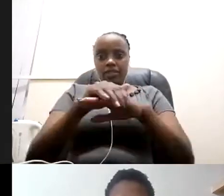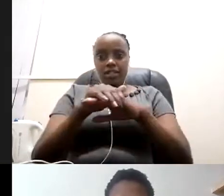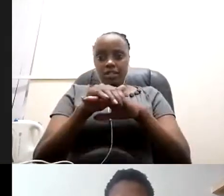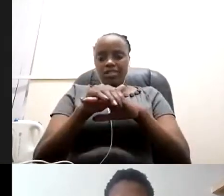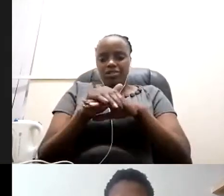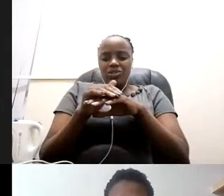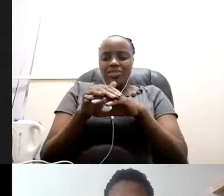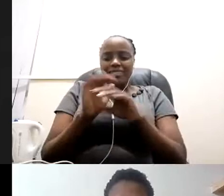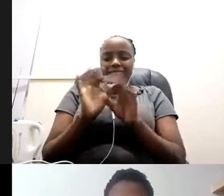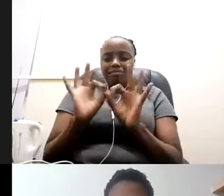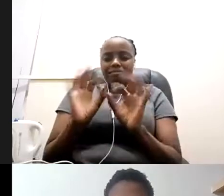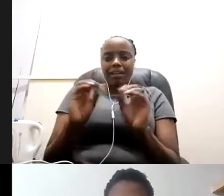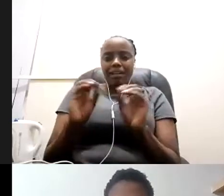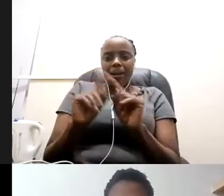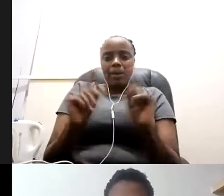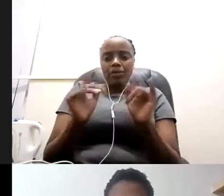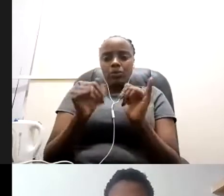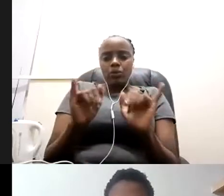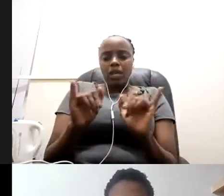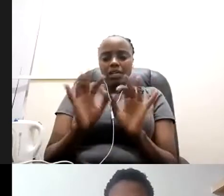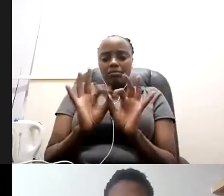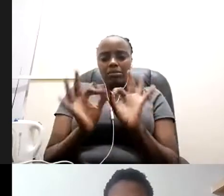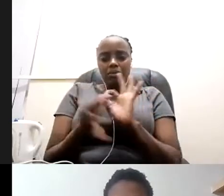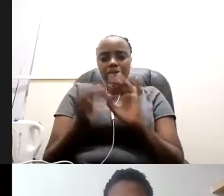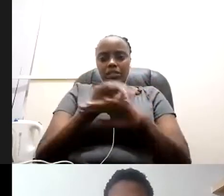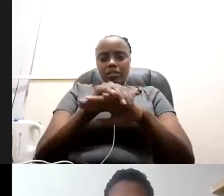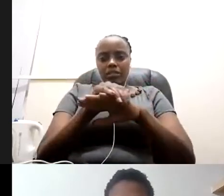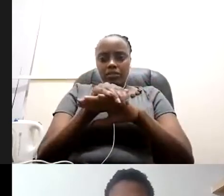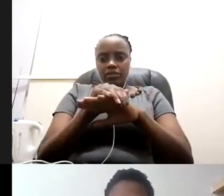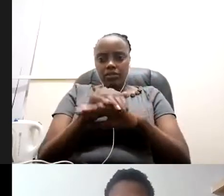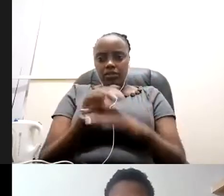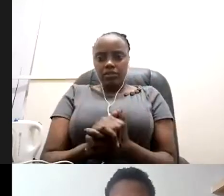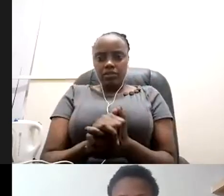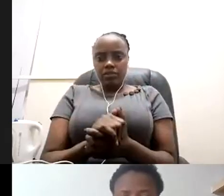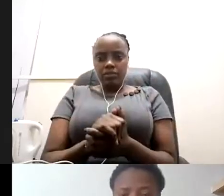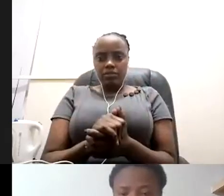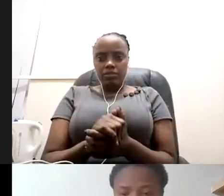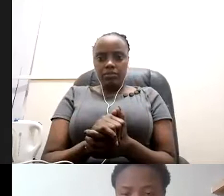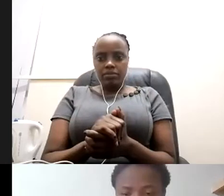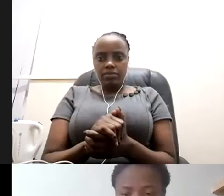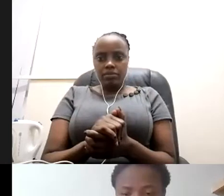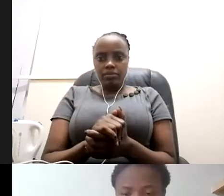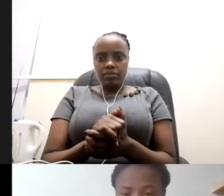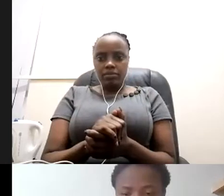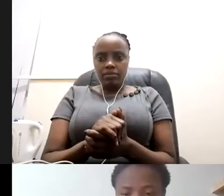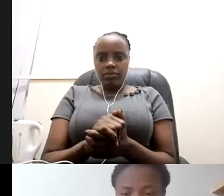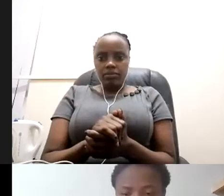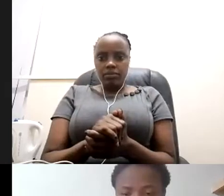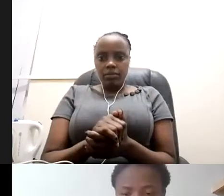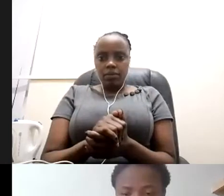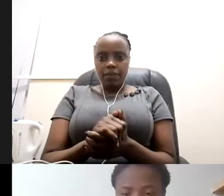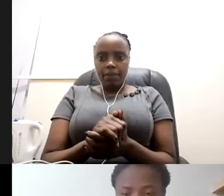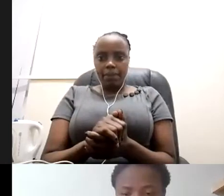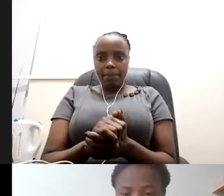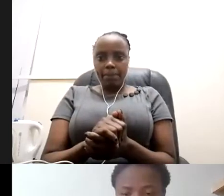I try to present in English. First If this is not a problem for you, I think this will solve the whole